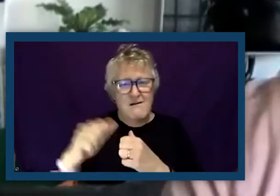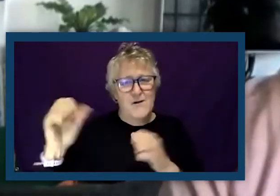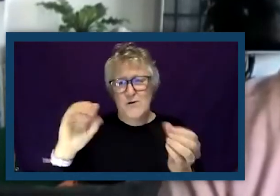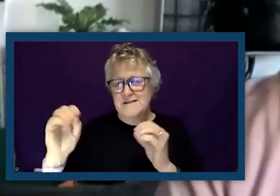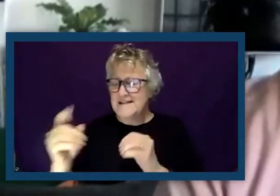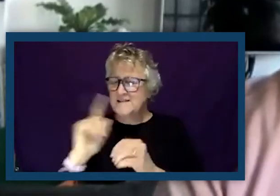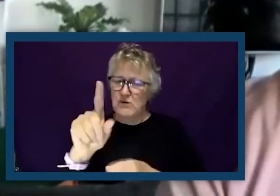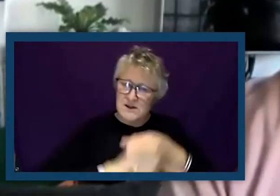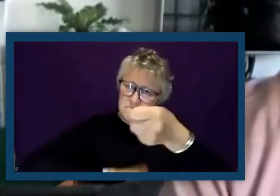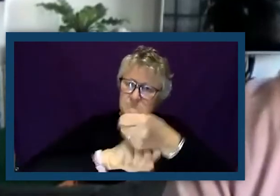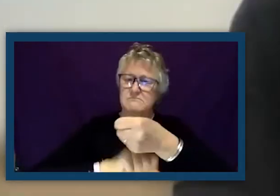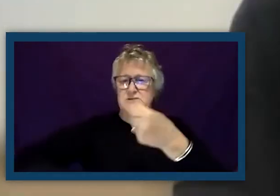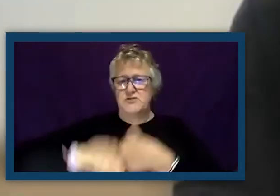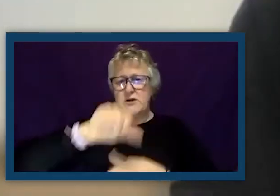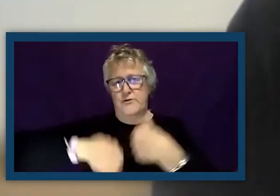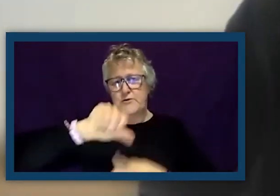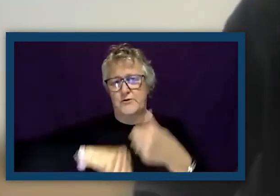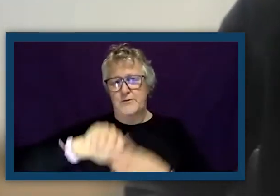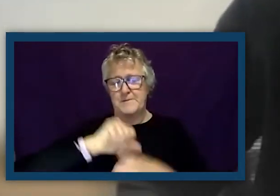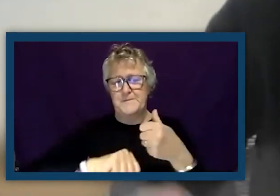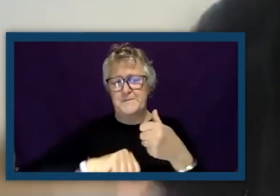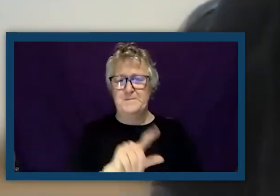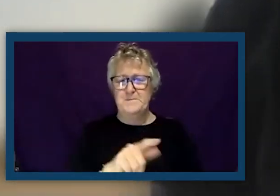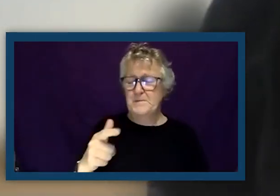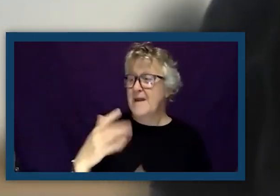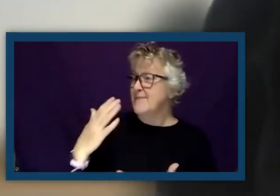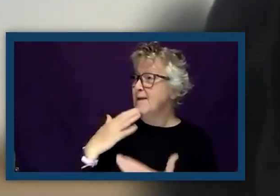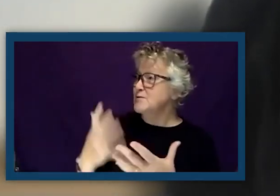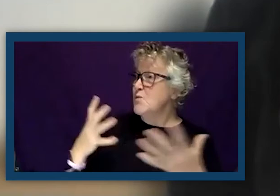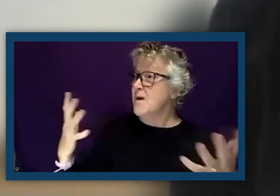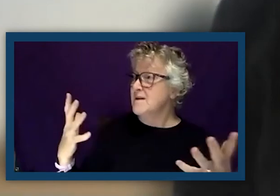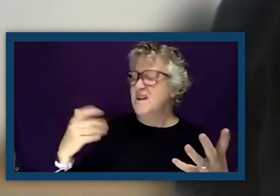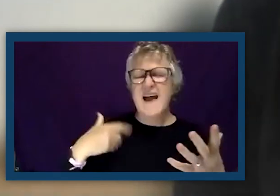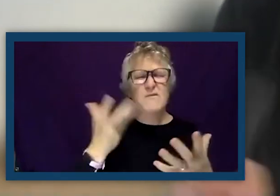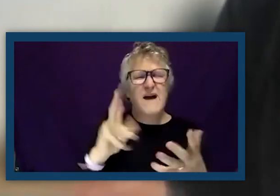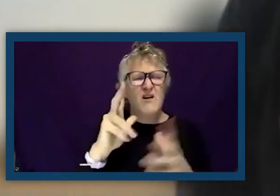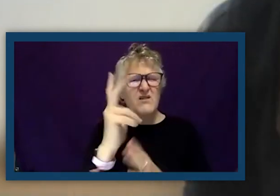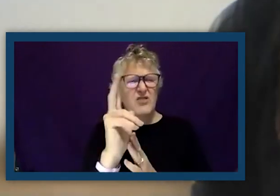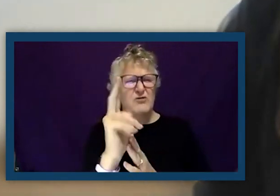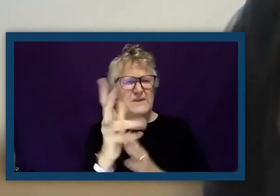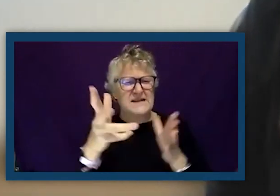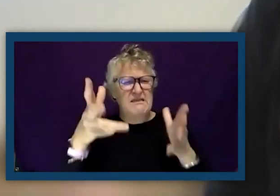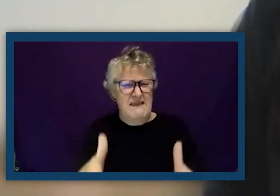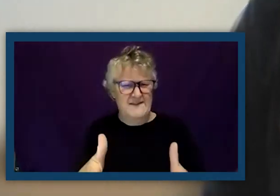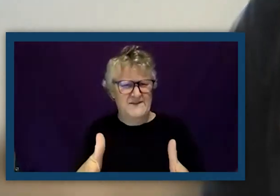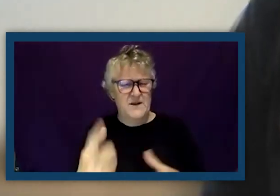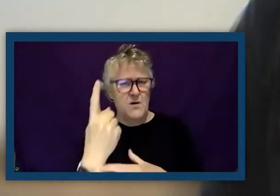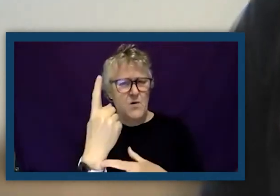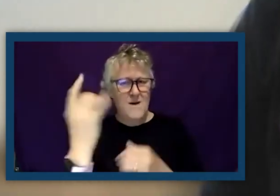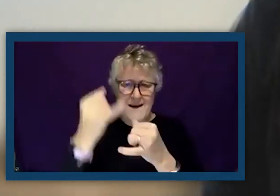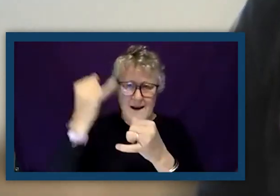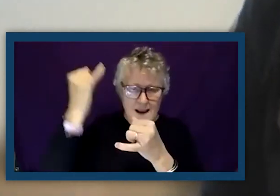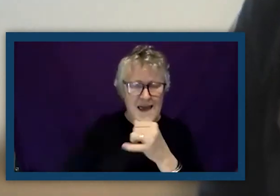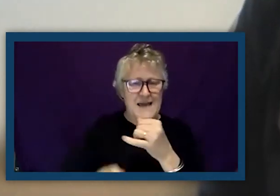other. Thank you so much. So we have about 3 more minutes. So I have one last question, Aref. I'm going to start